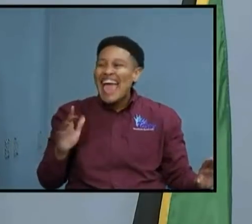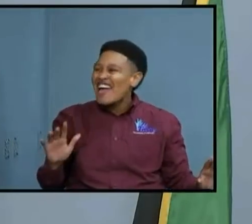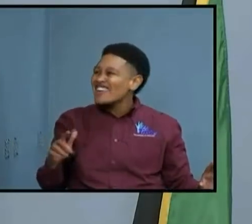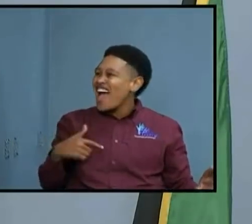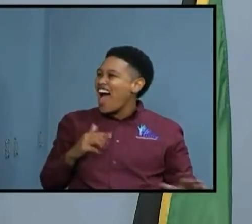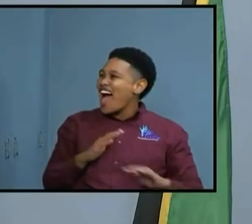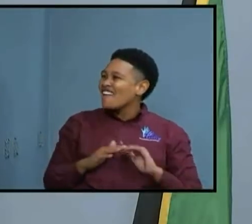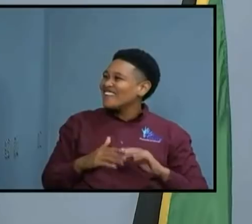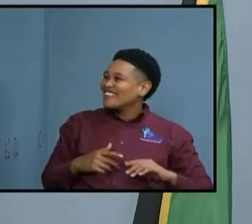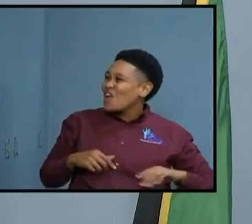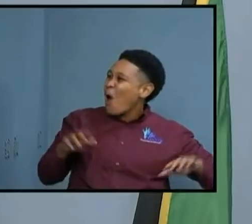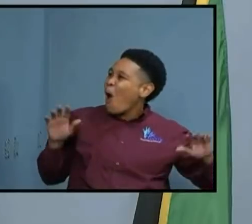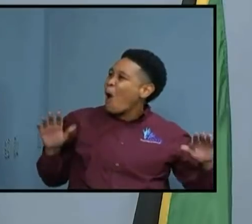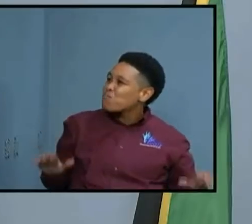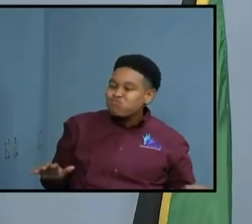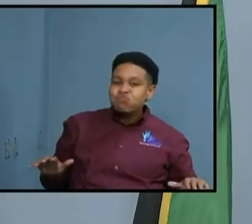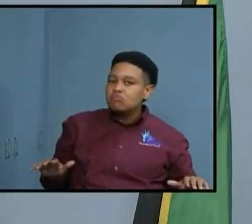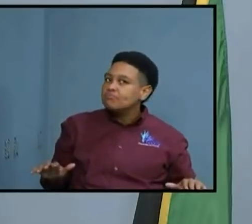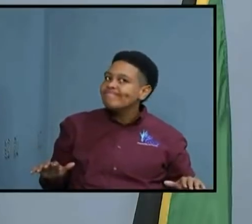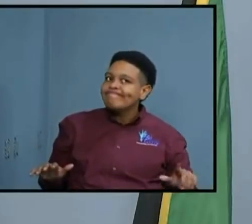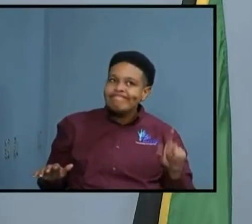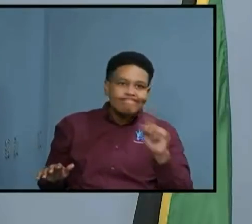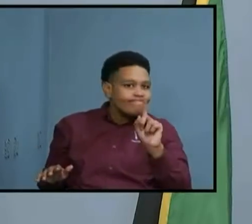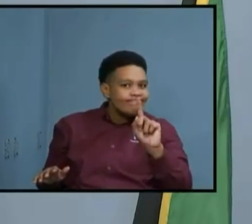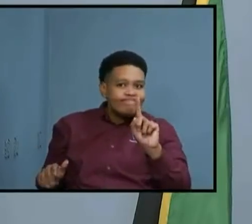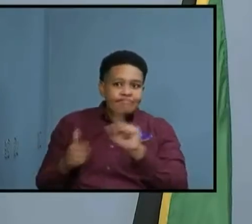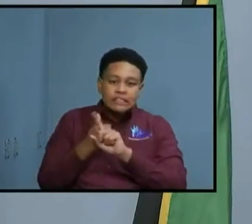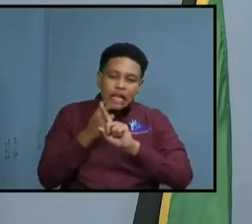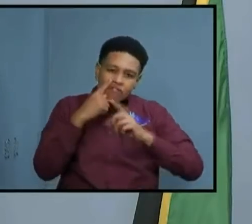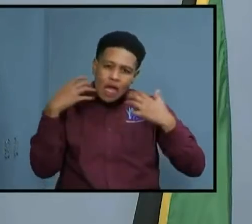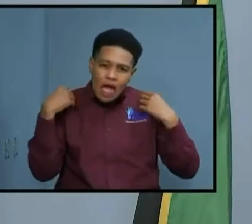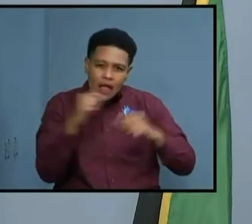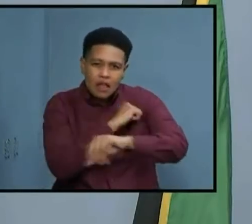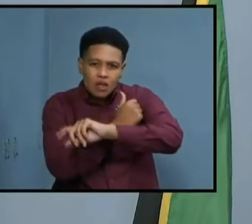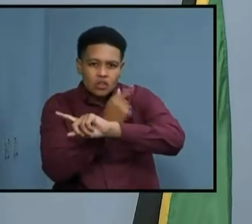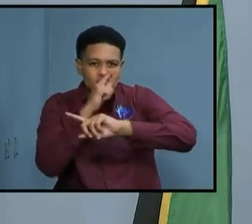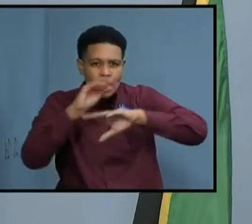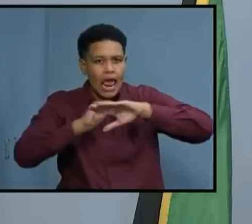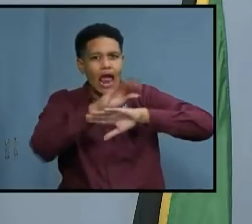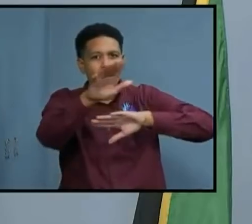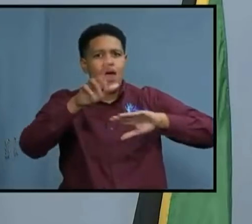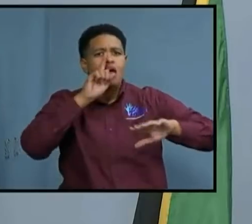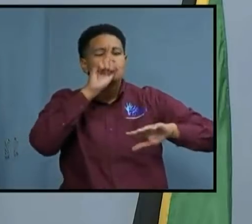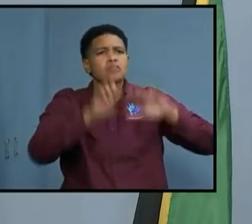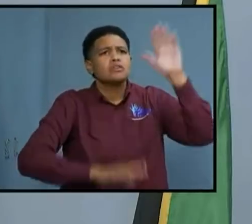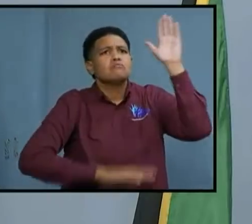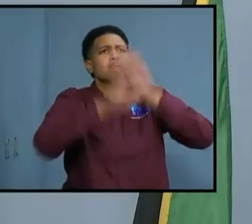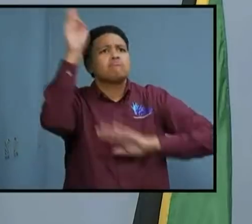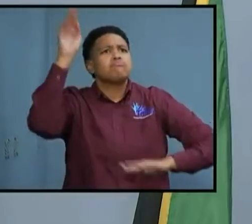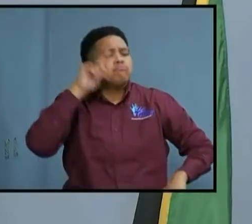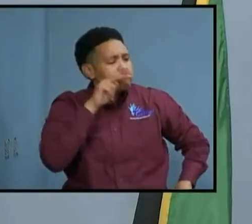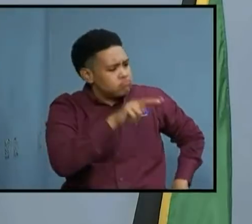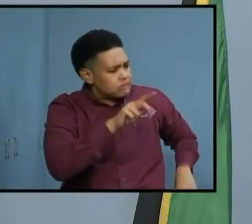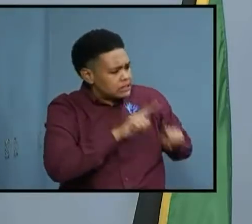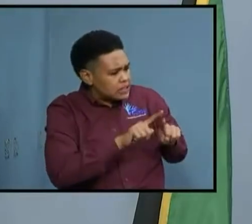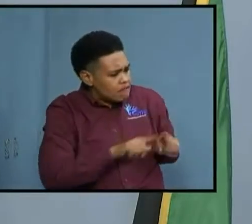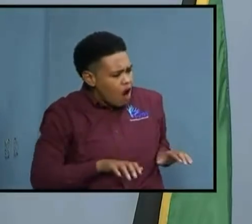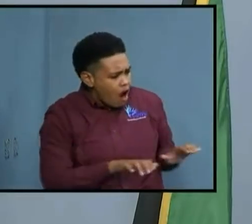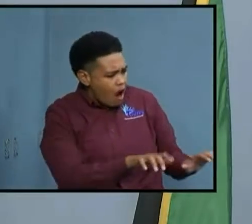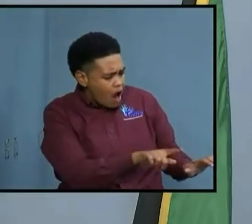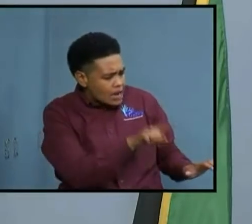The health authorities have advised that our surge in cases can be linked to a number of